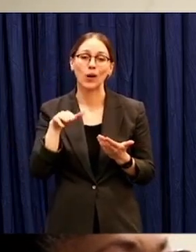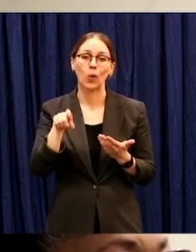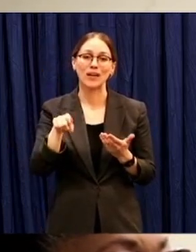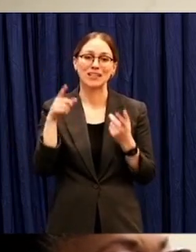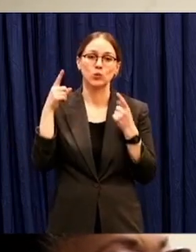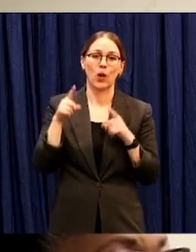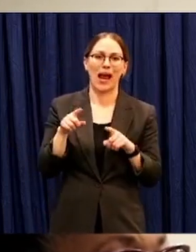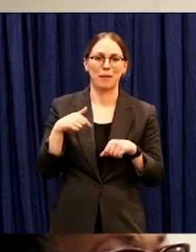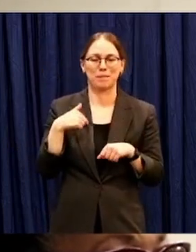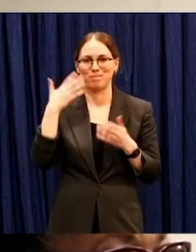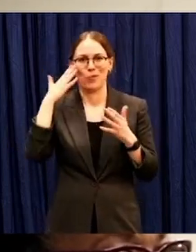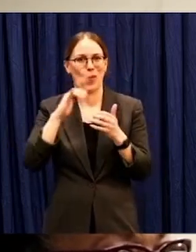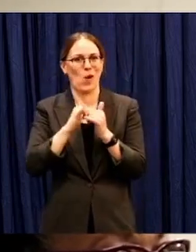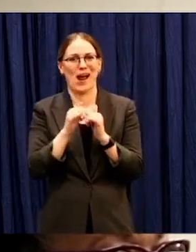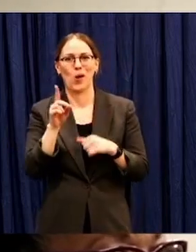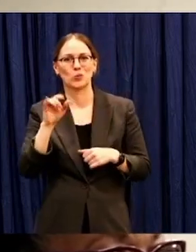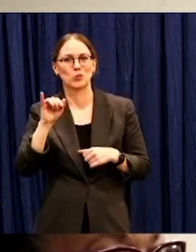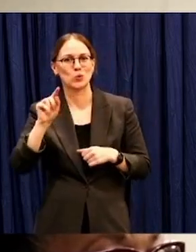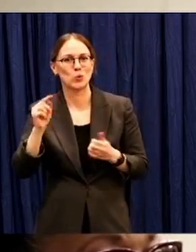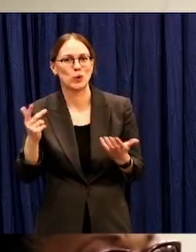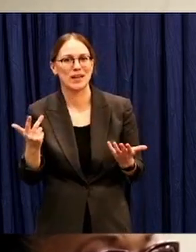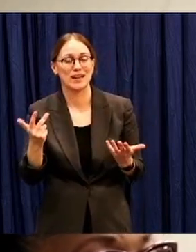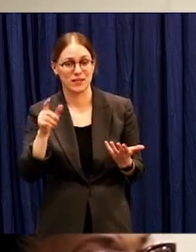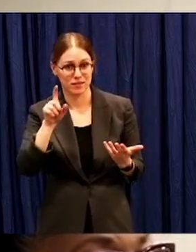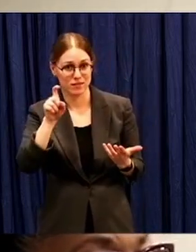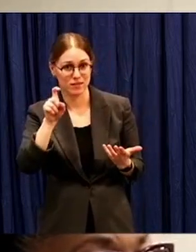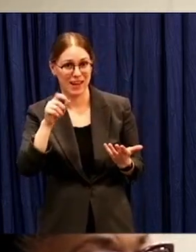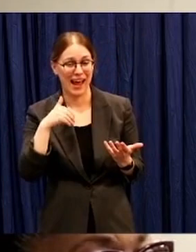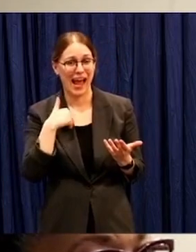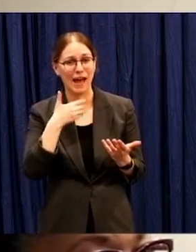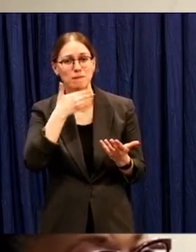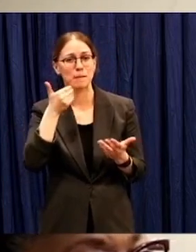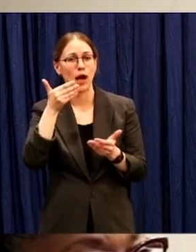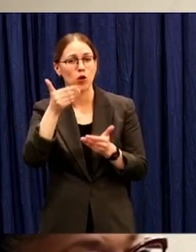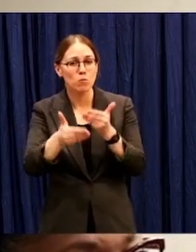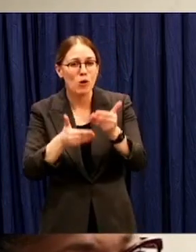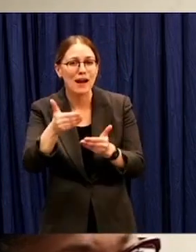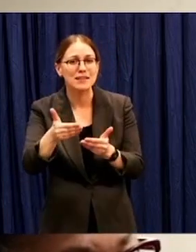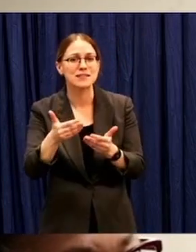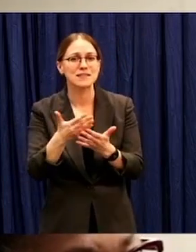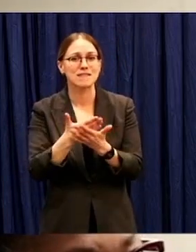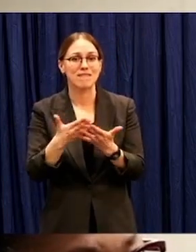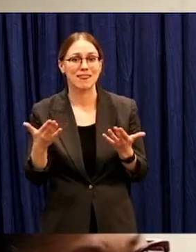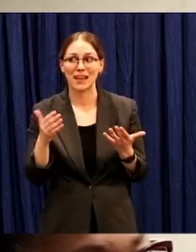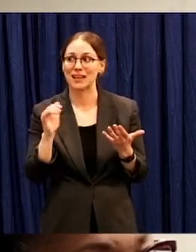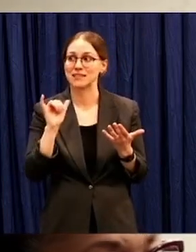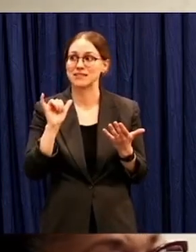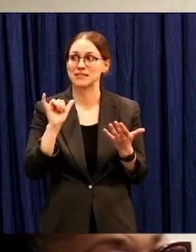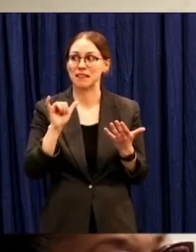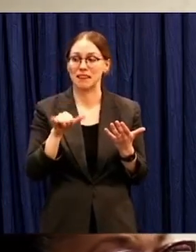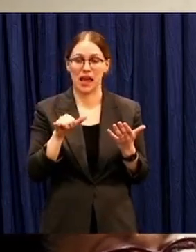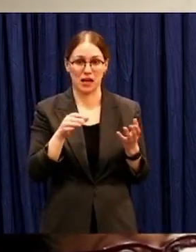I'm not the one that knows how to do it. And so I think that there are pockets of things that are going to be missed.